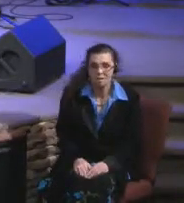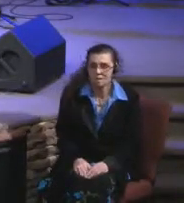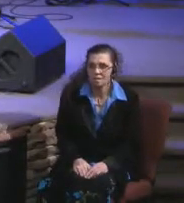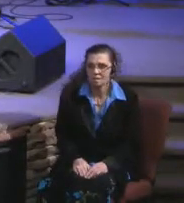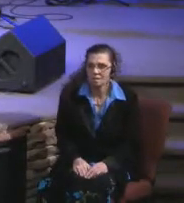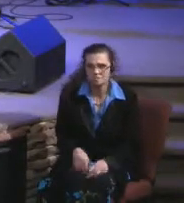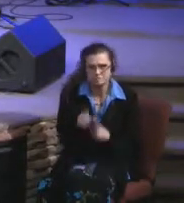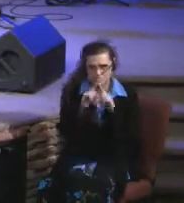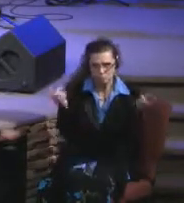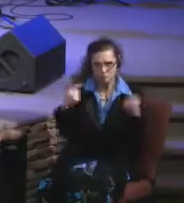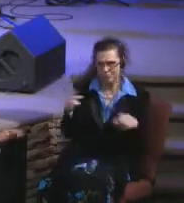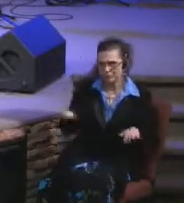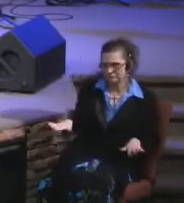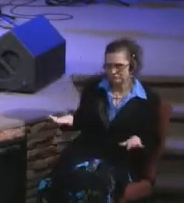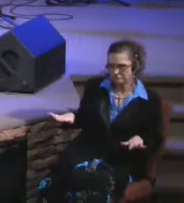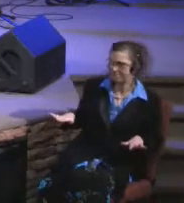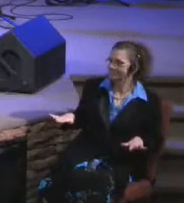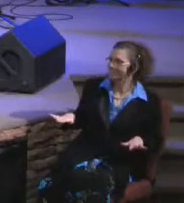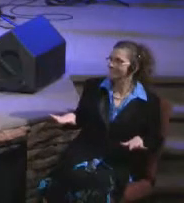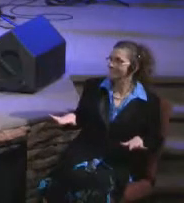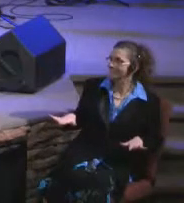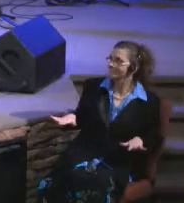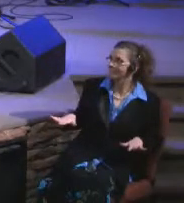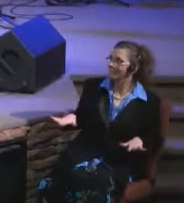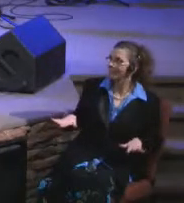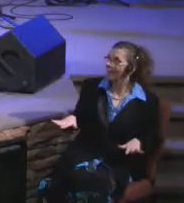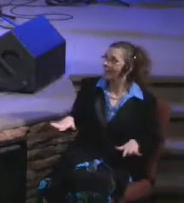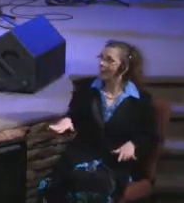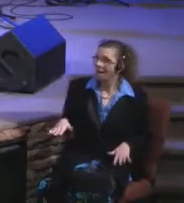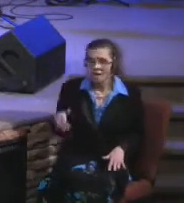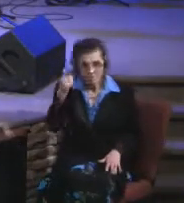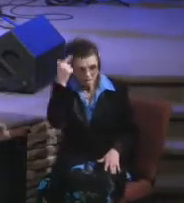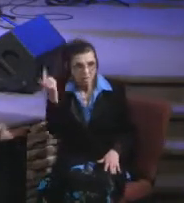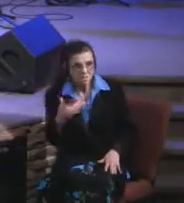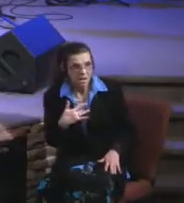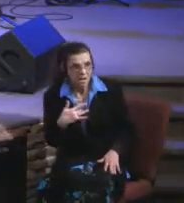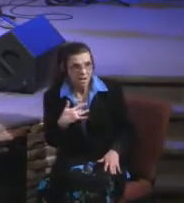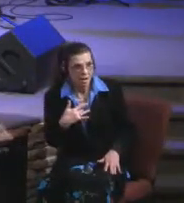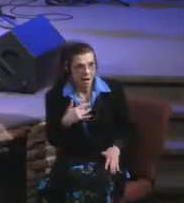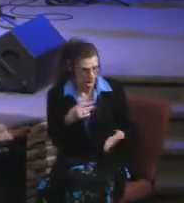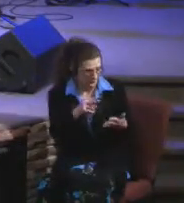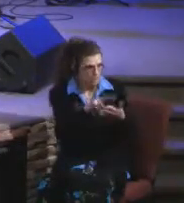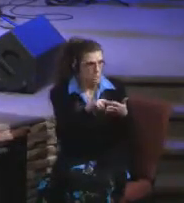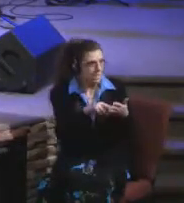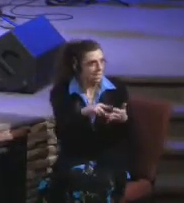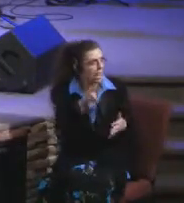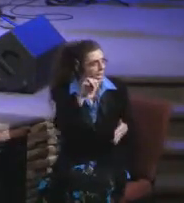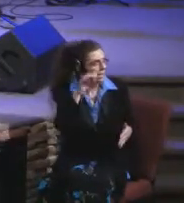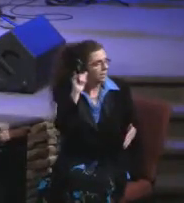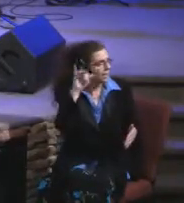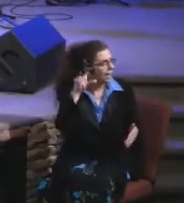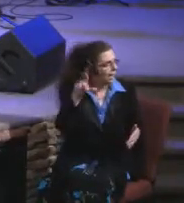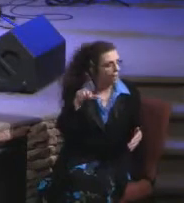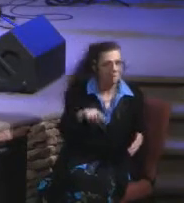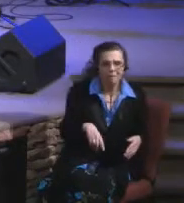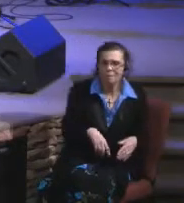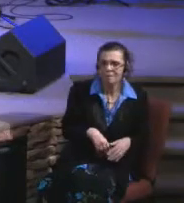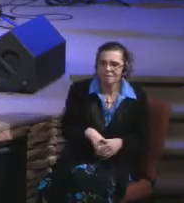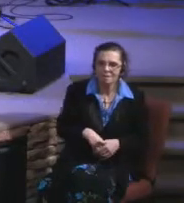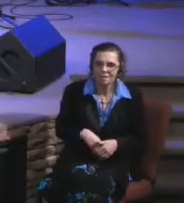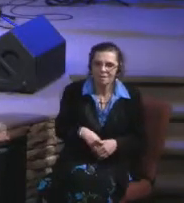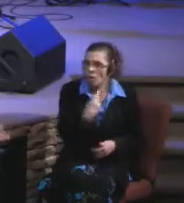Y'all don't shout me down. Because I know I'm reading our mail. I'm reading our mouth.